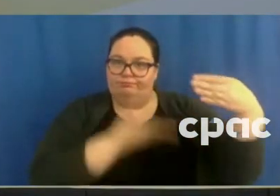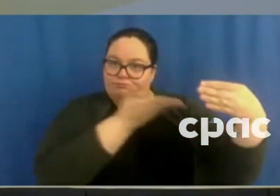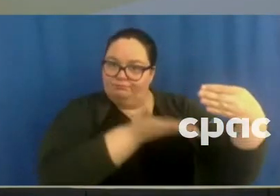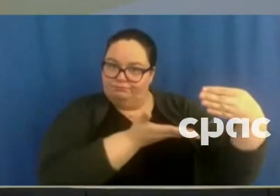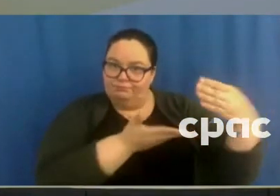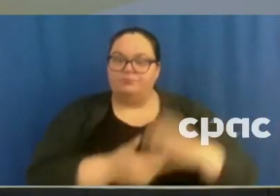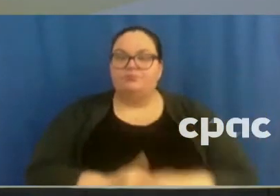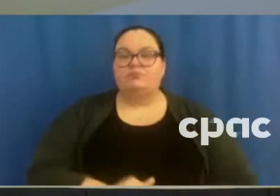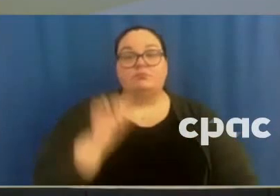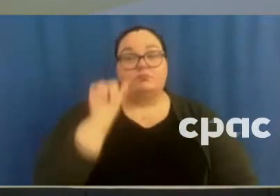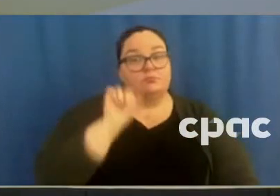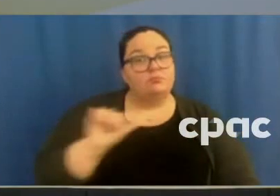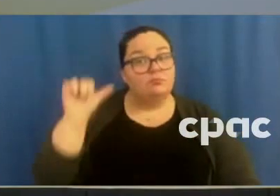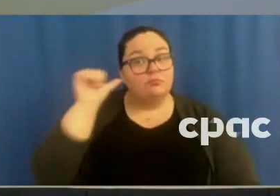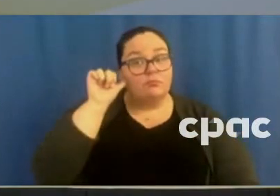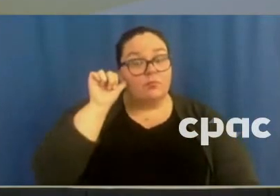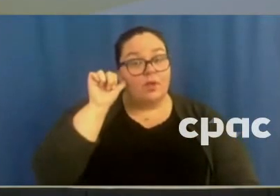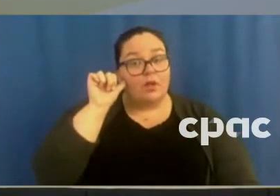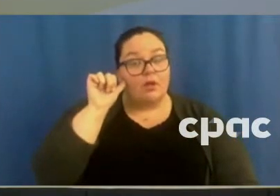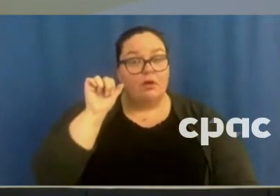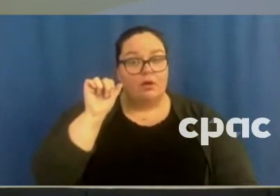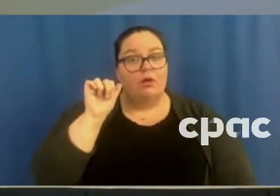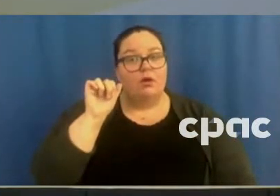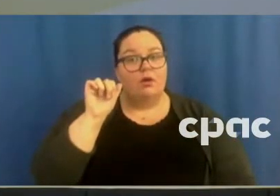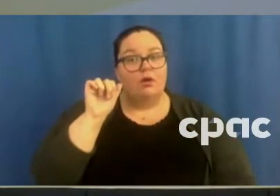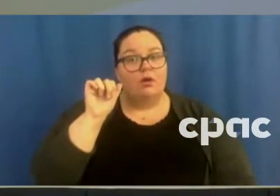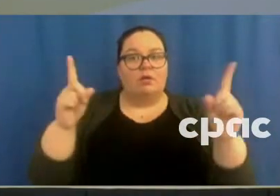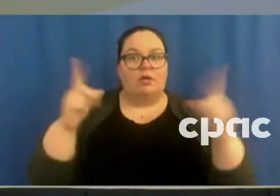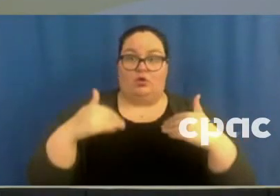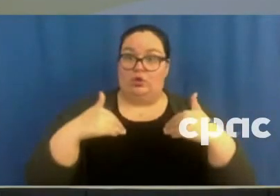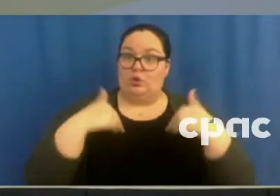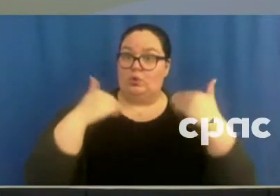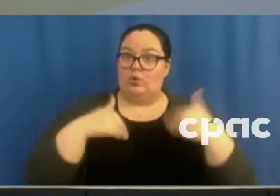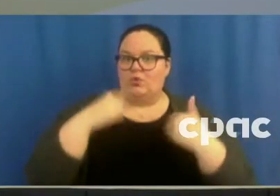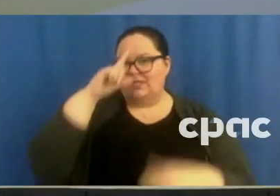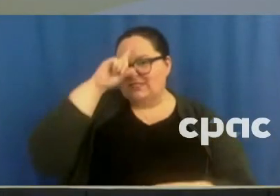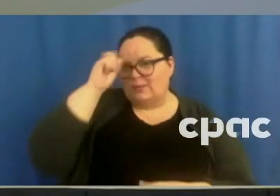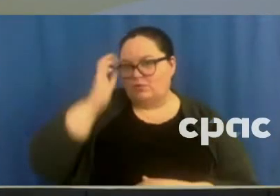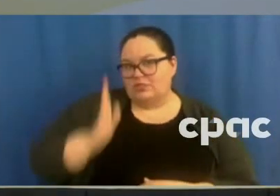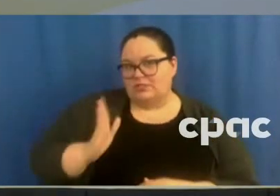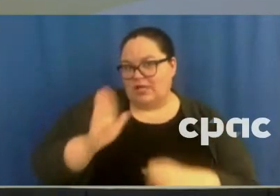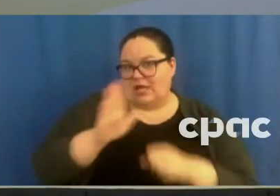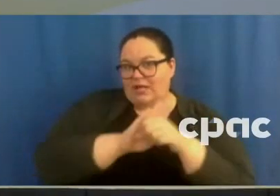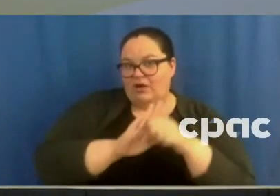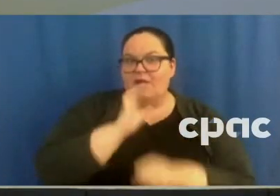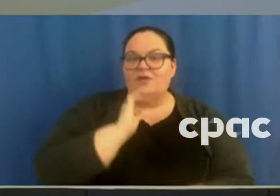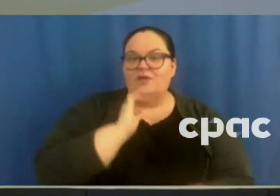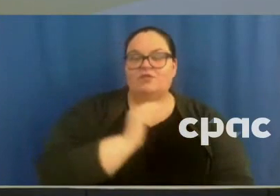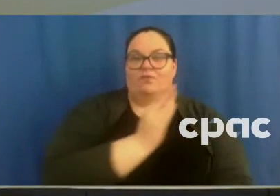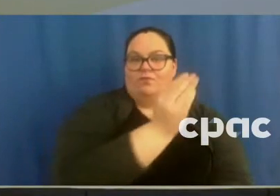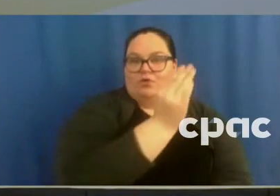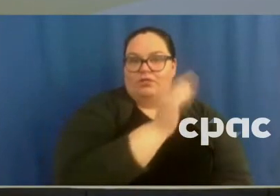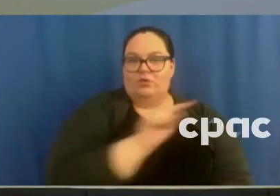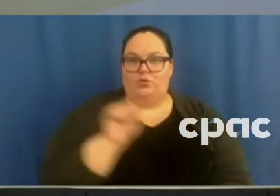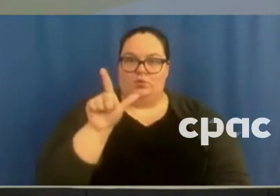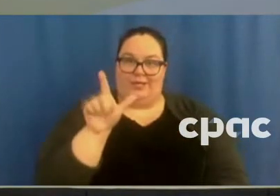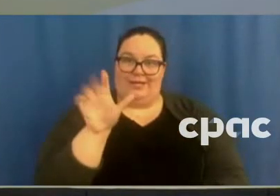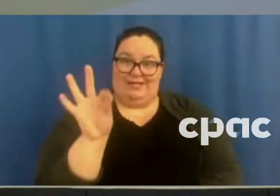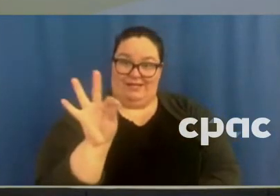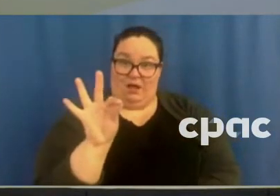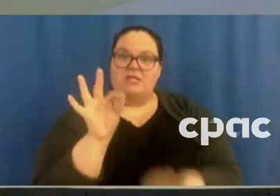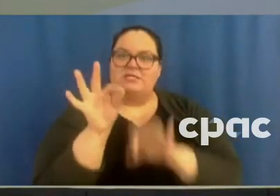Yesterday, we announced a targeted testing strategy for youth in the Summerside area, aged 14 to 29, with